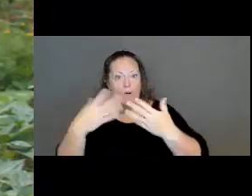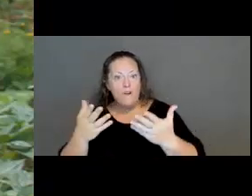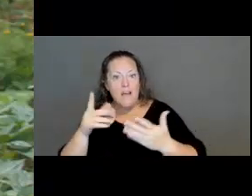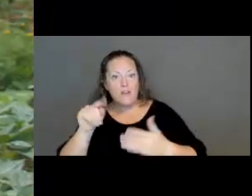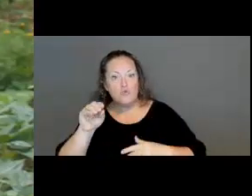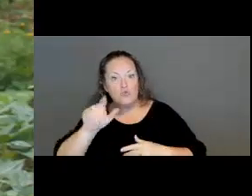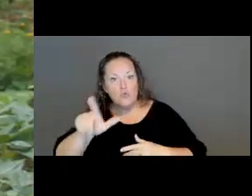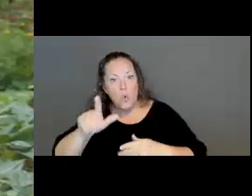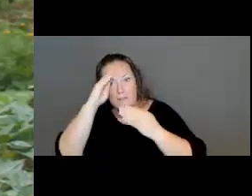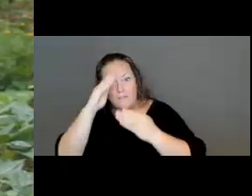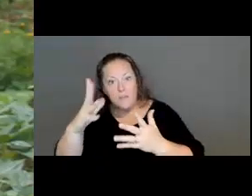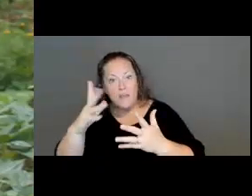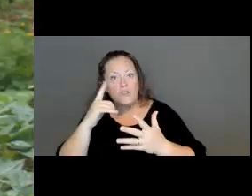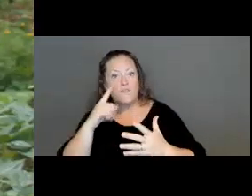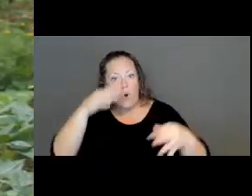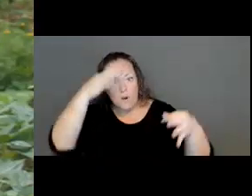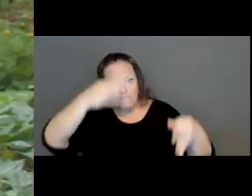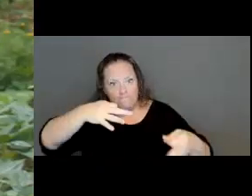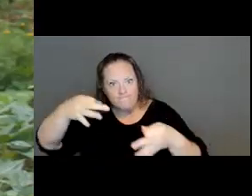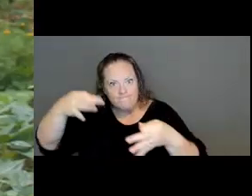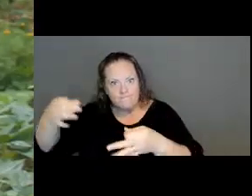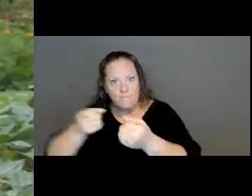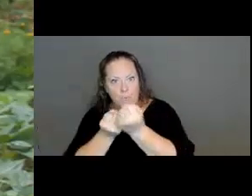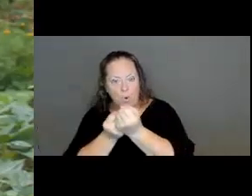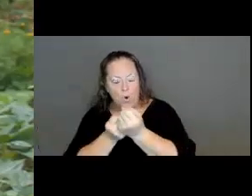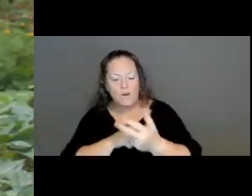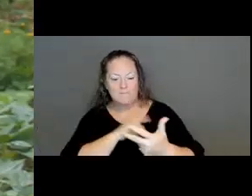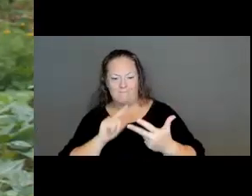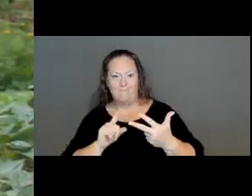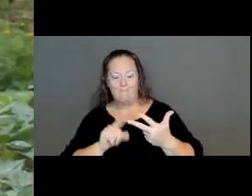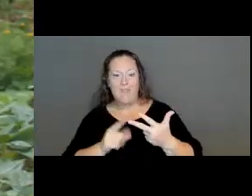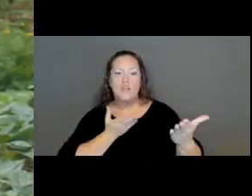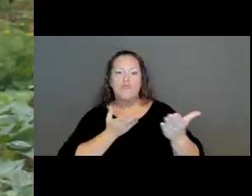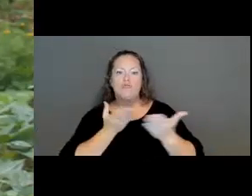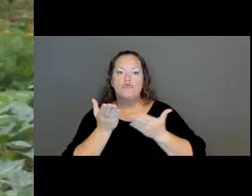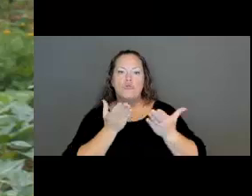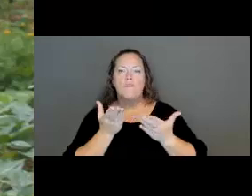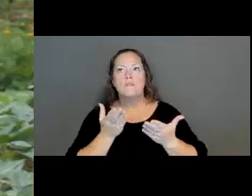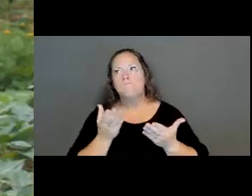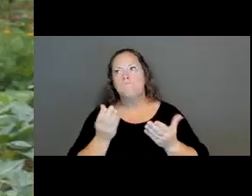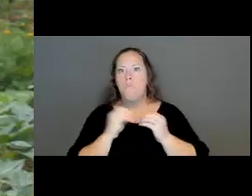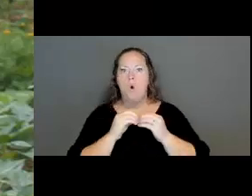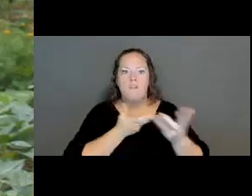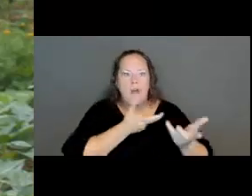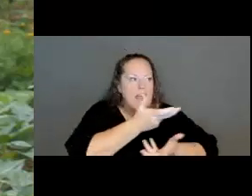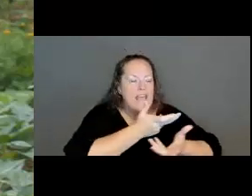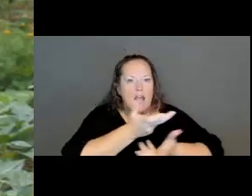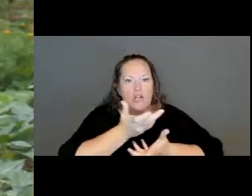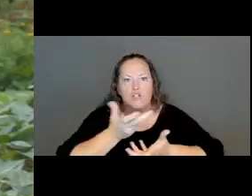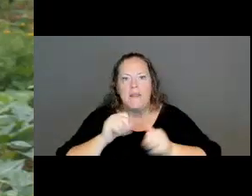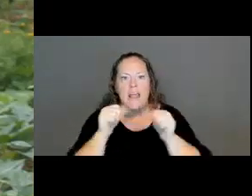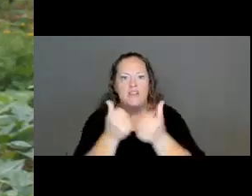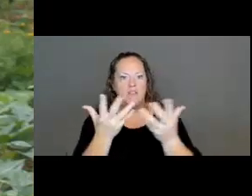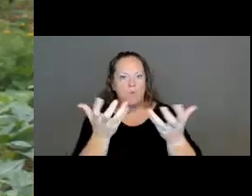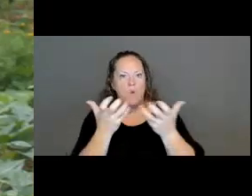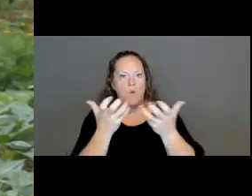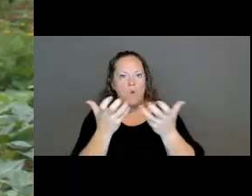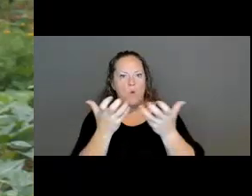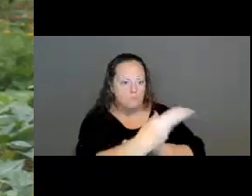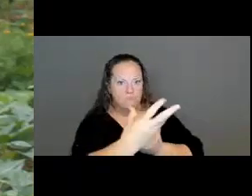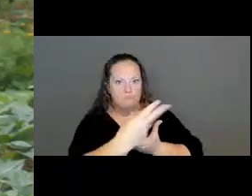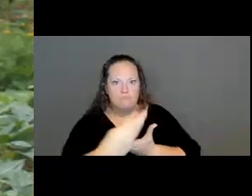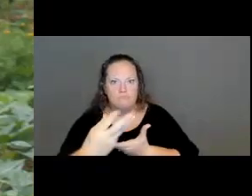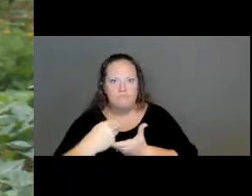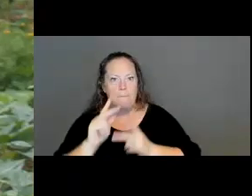help in decision support, and to serve as an engagement agency, really bring people together where they